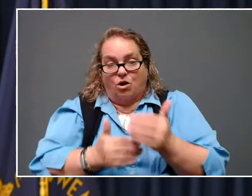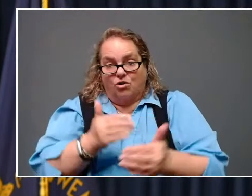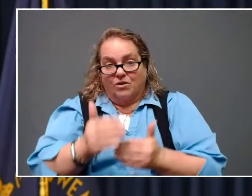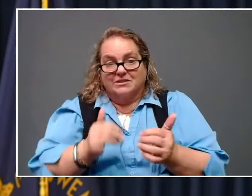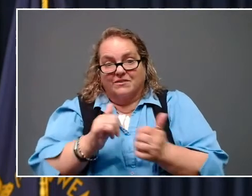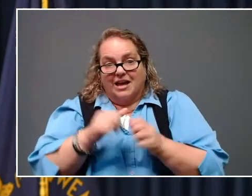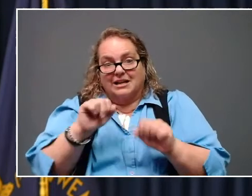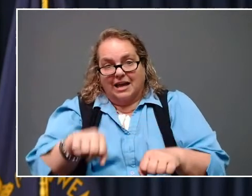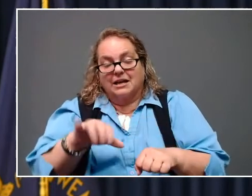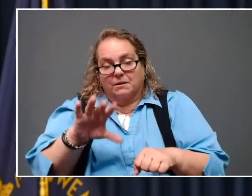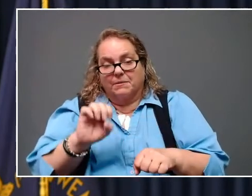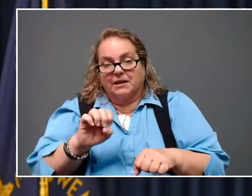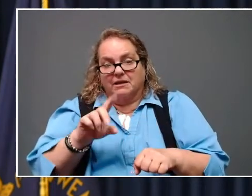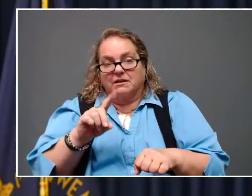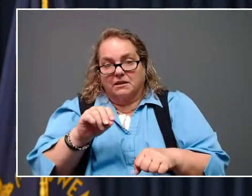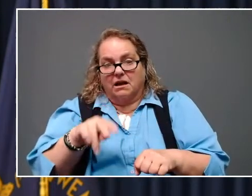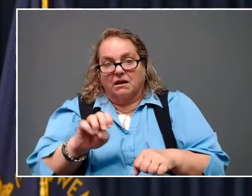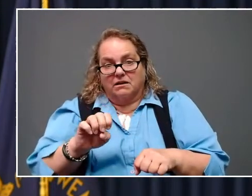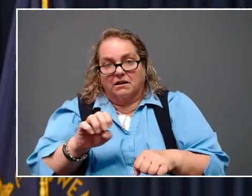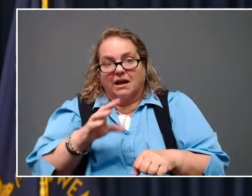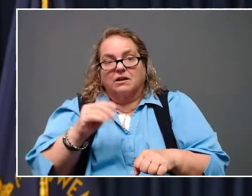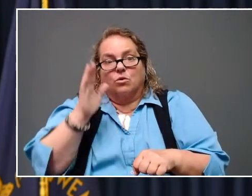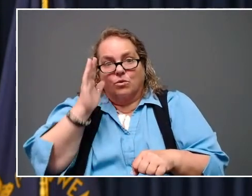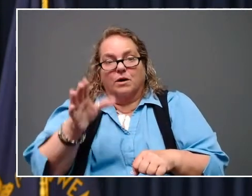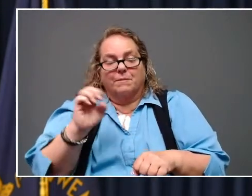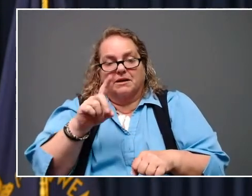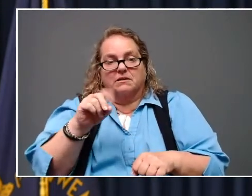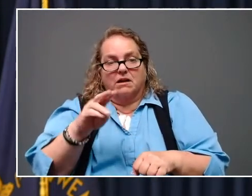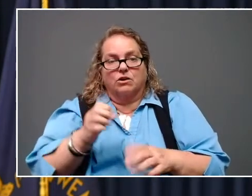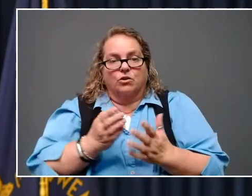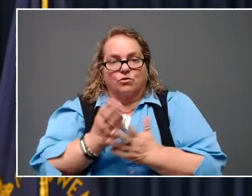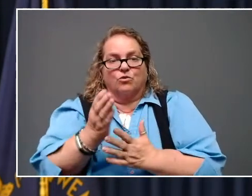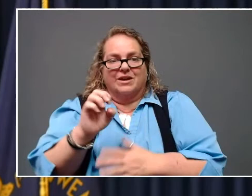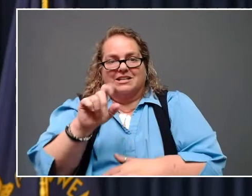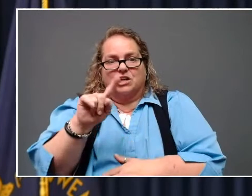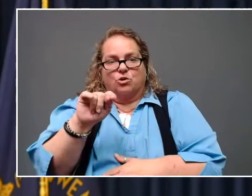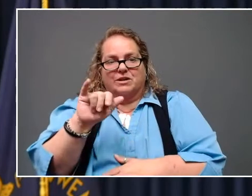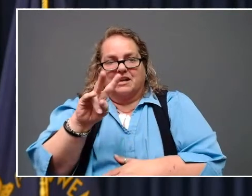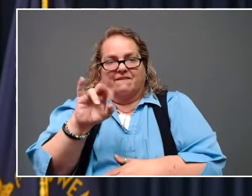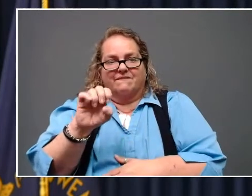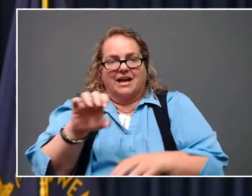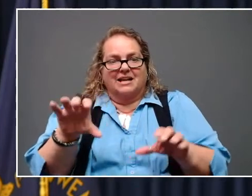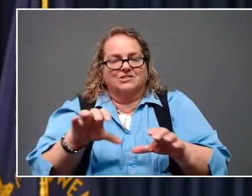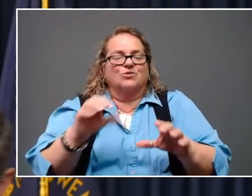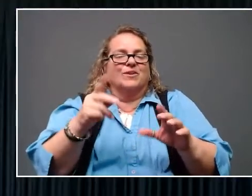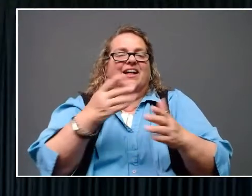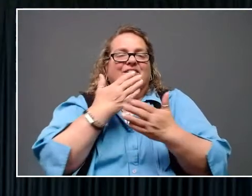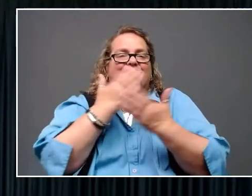taken and will be taken through executive action. All right, thank you all very much.